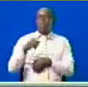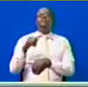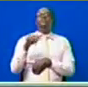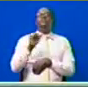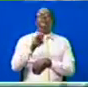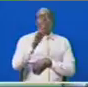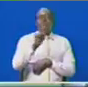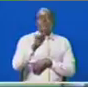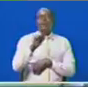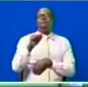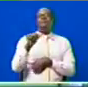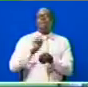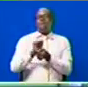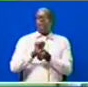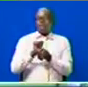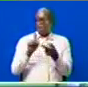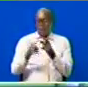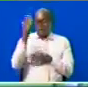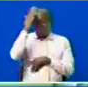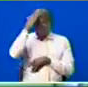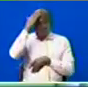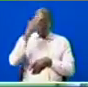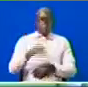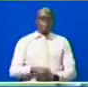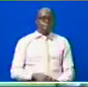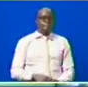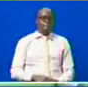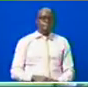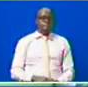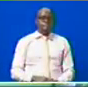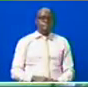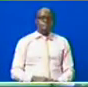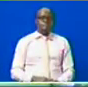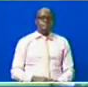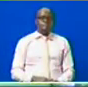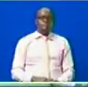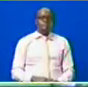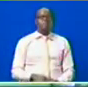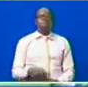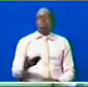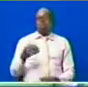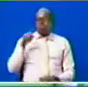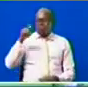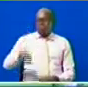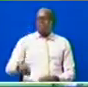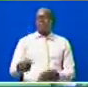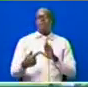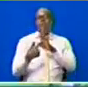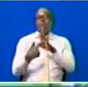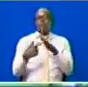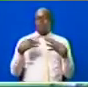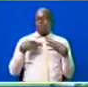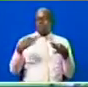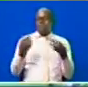Equatorial Guinea on Friday and Monday, respectively. It's up to us now to show him what we got and to